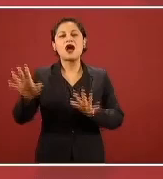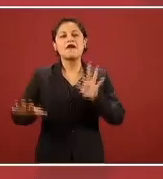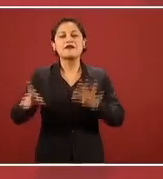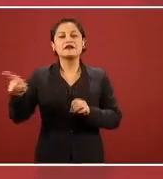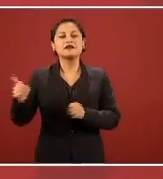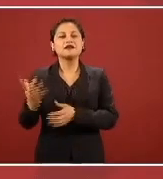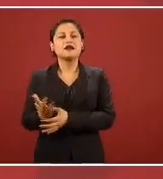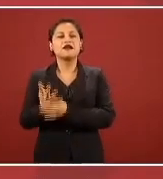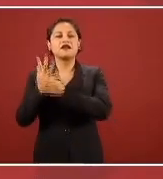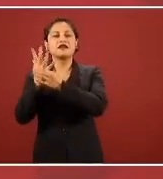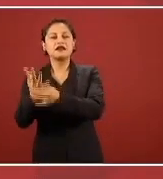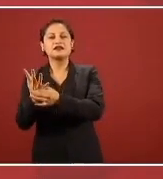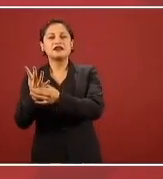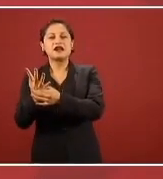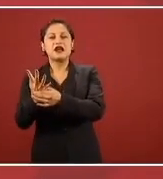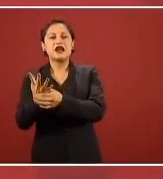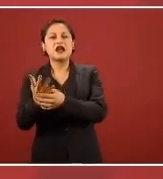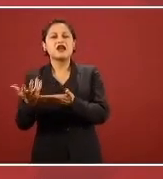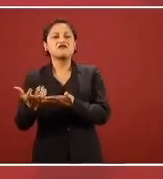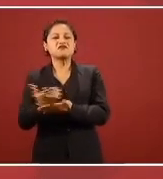advance.